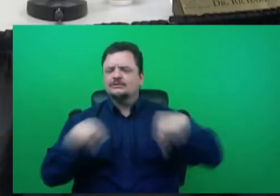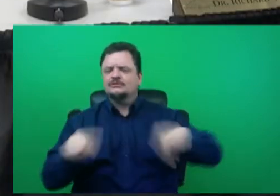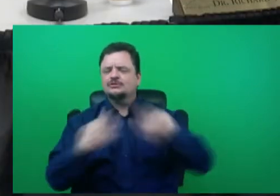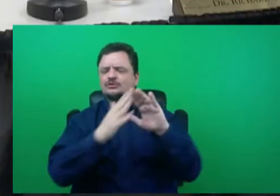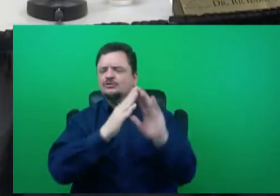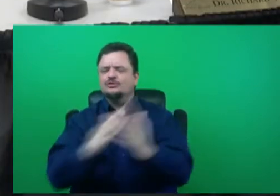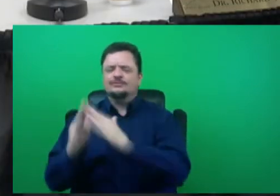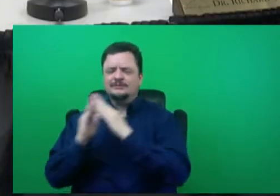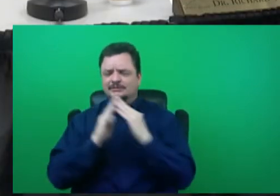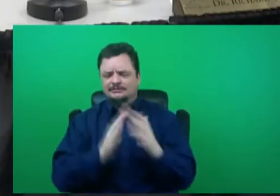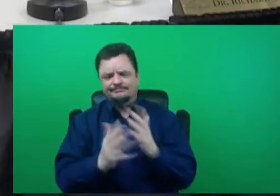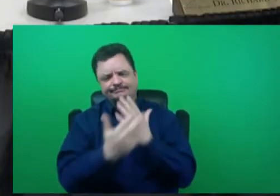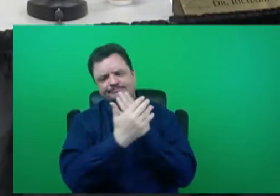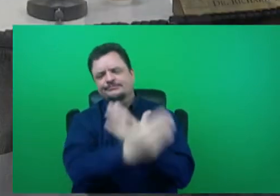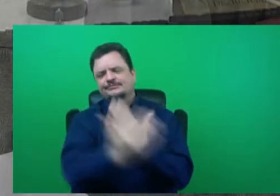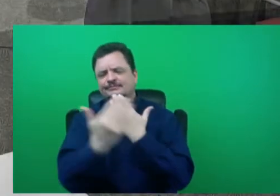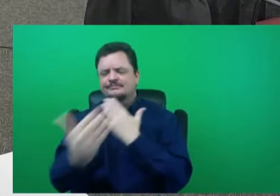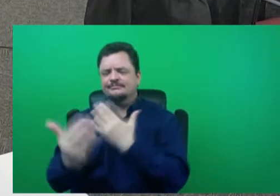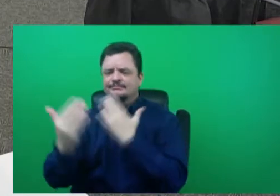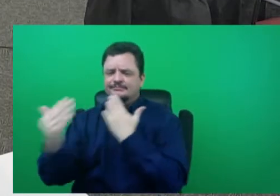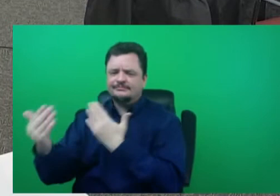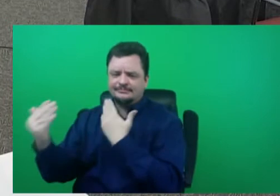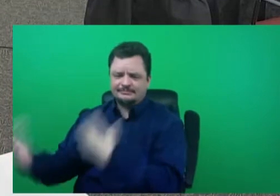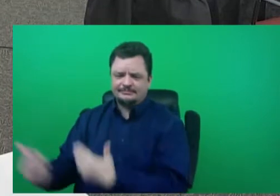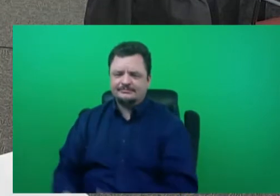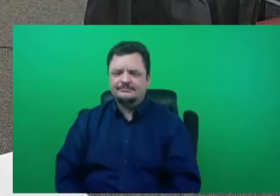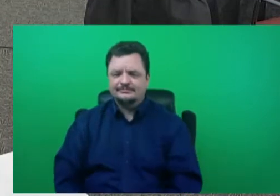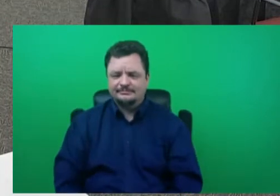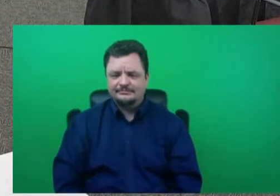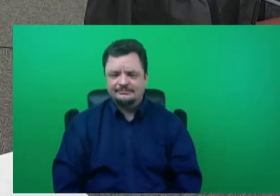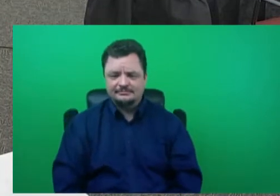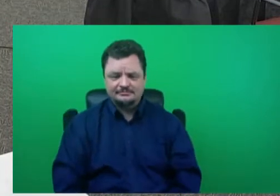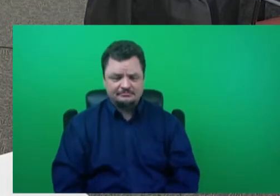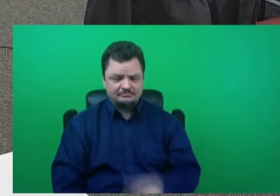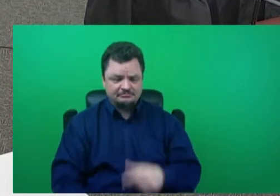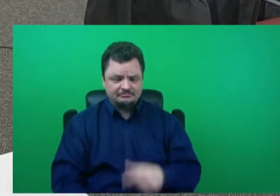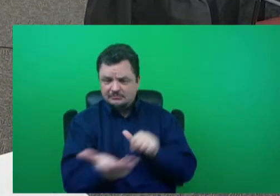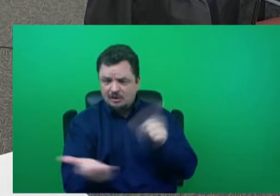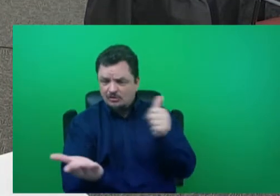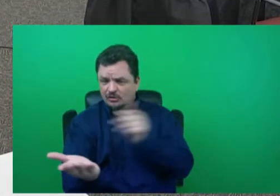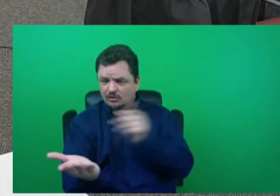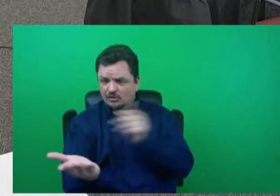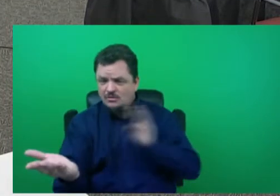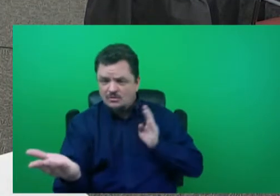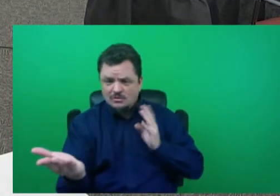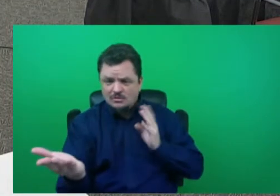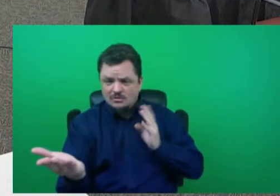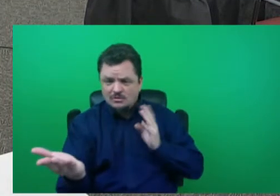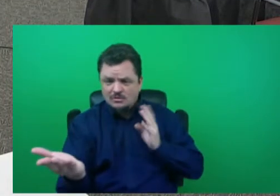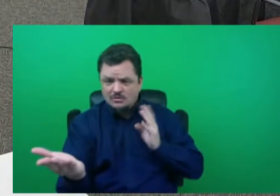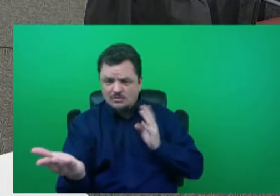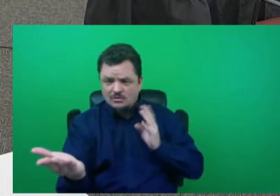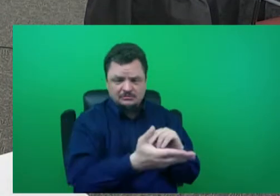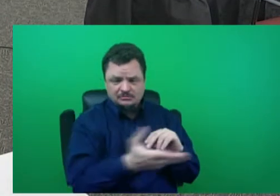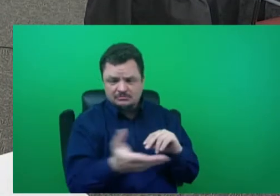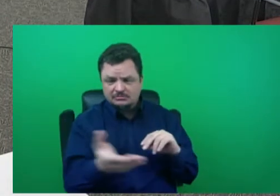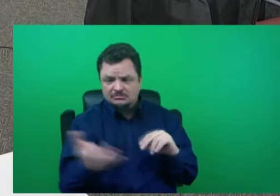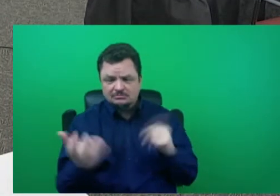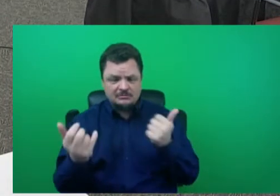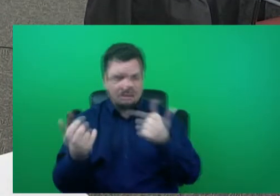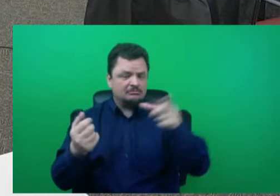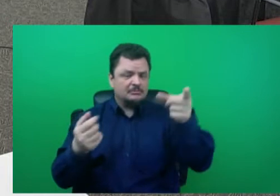Any other board member comments about any comments from the public about